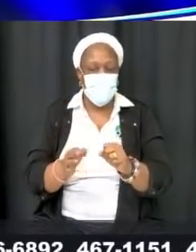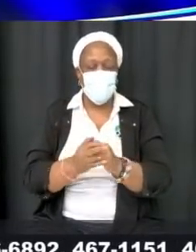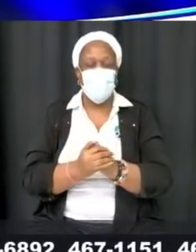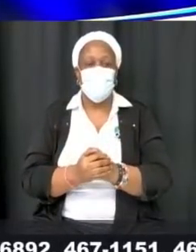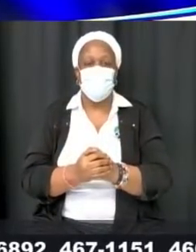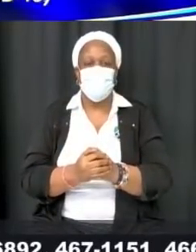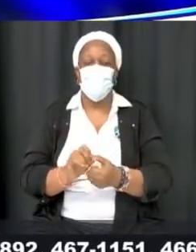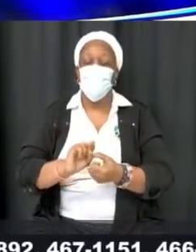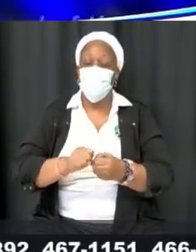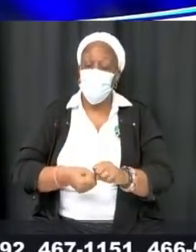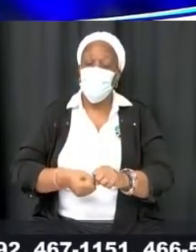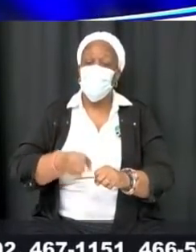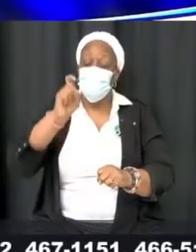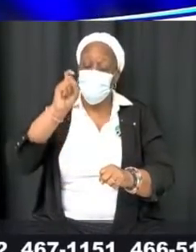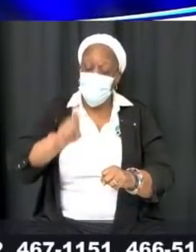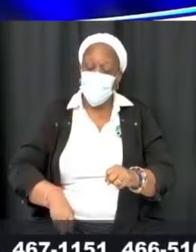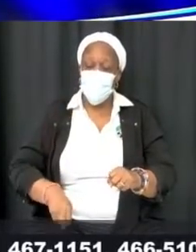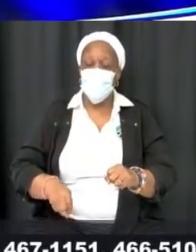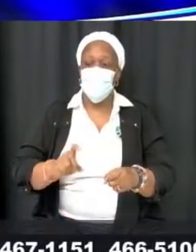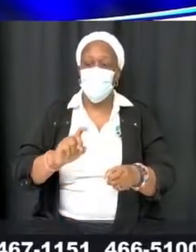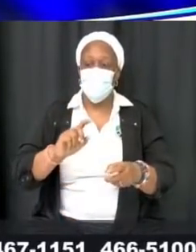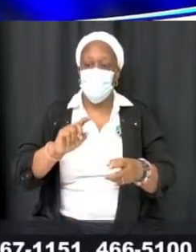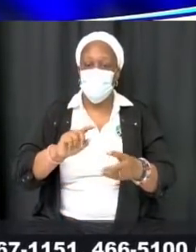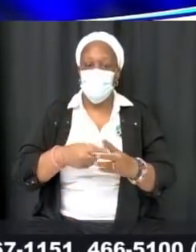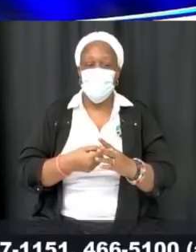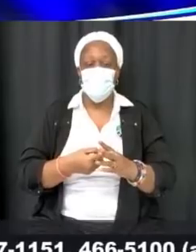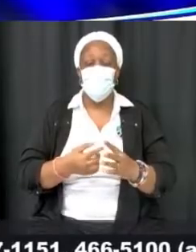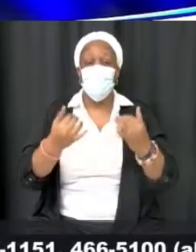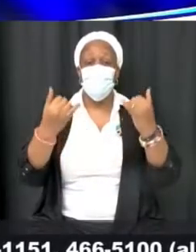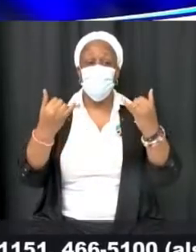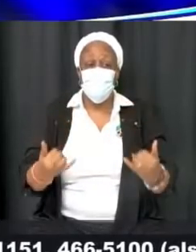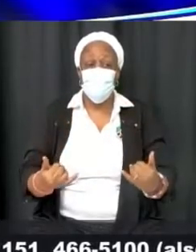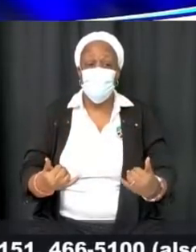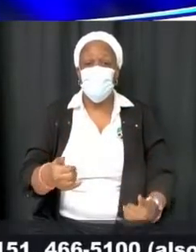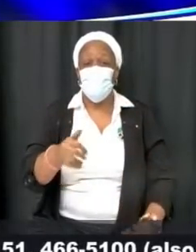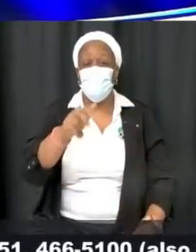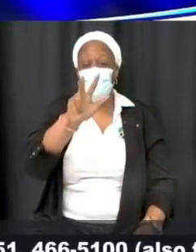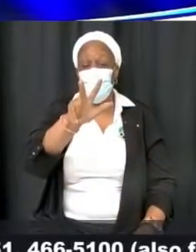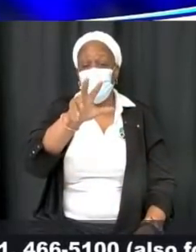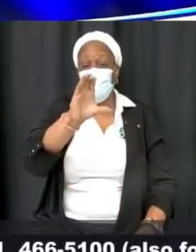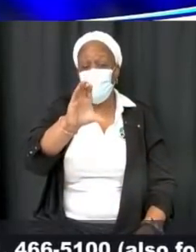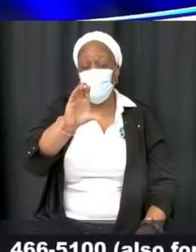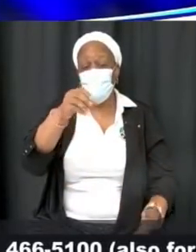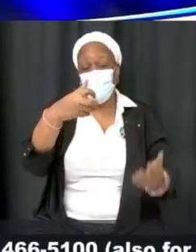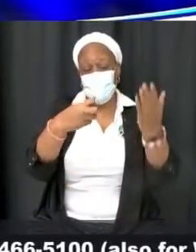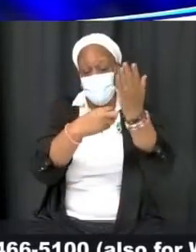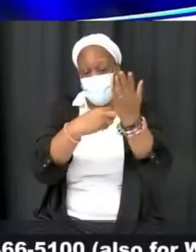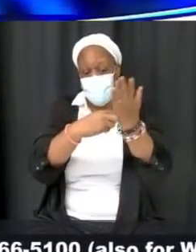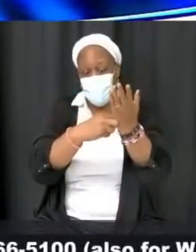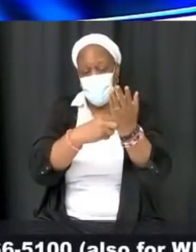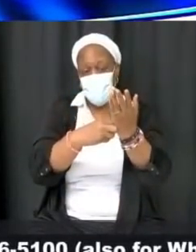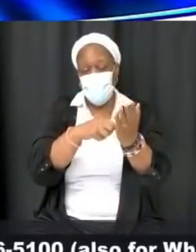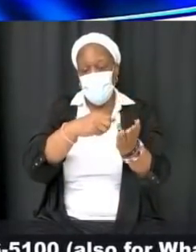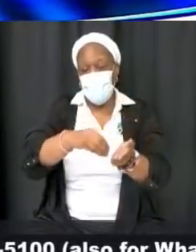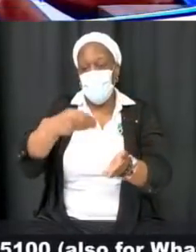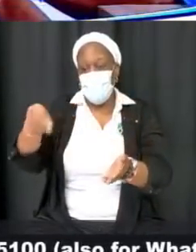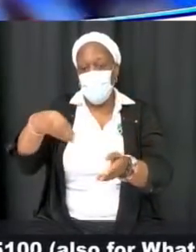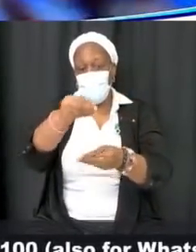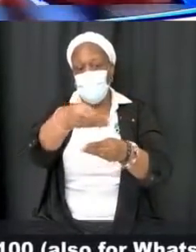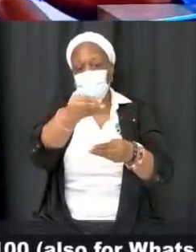regulations. Over 300 tickets have been issued to date for breaches of these regulations.